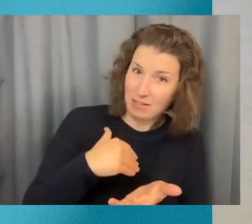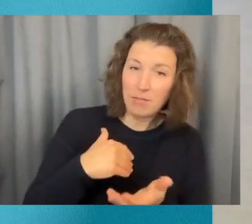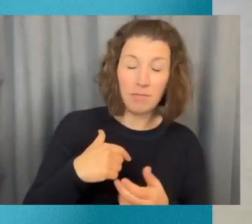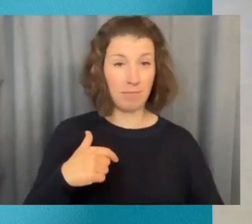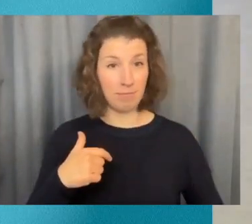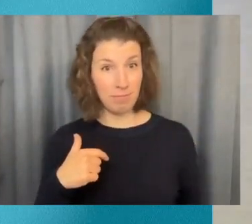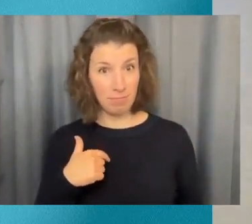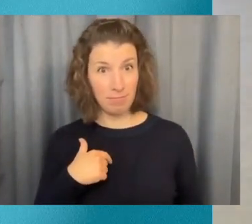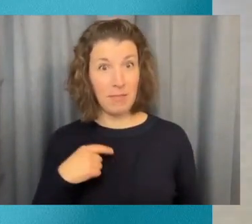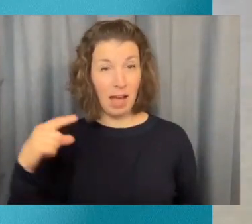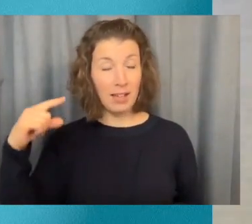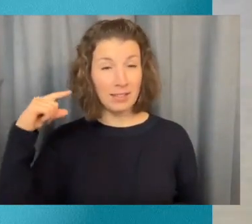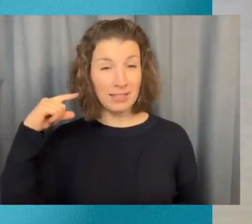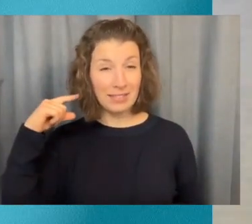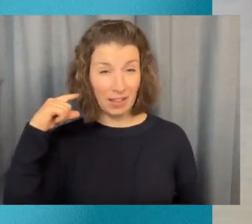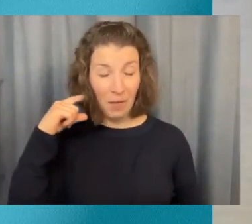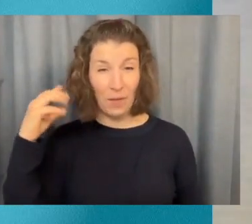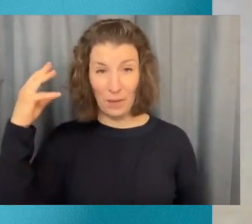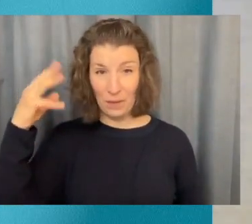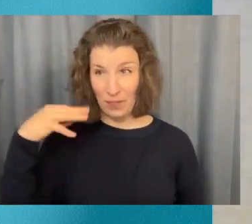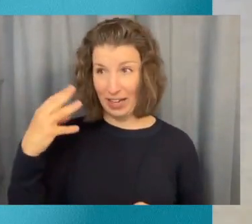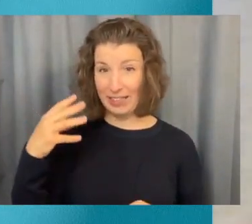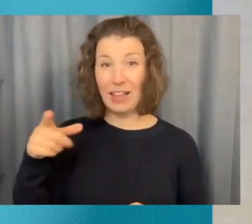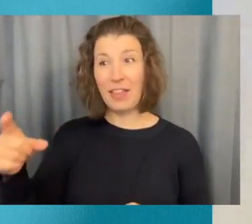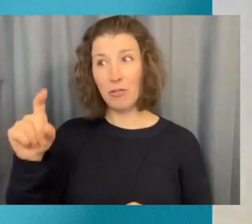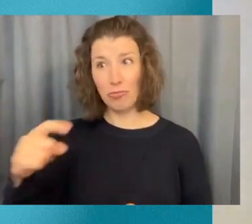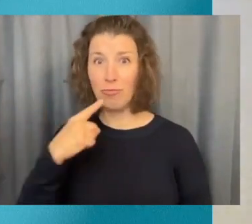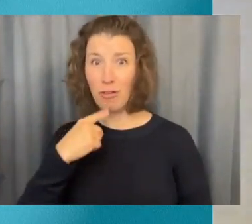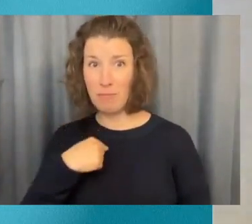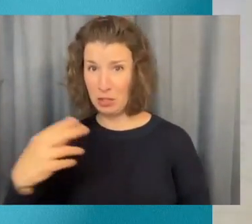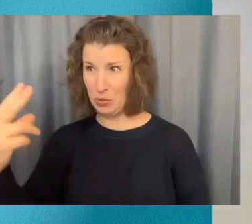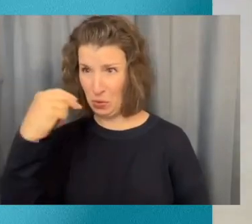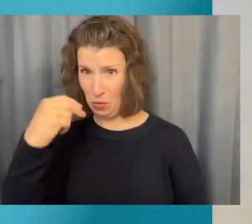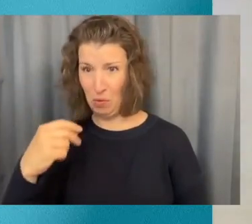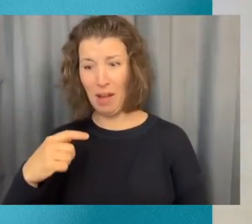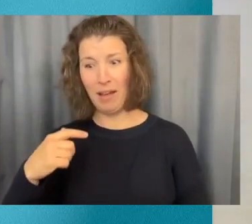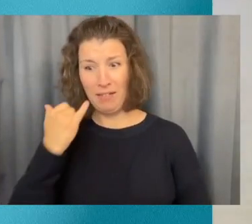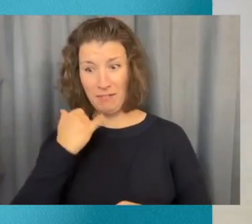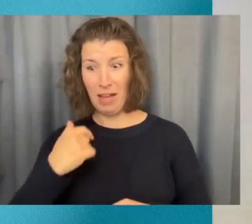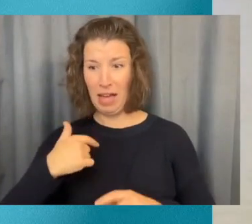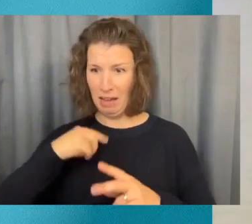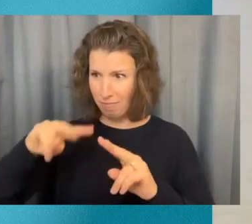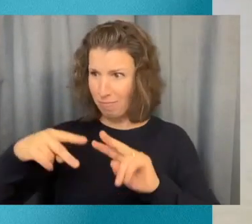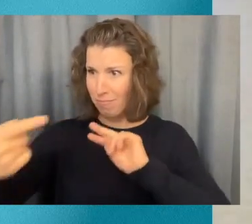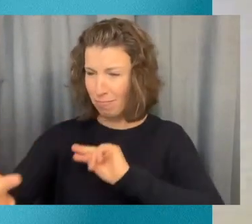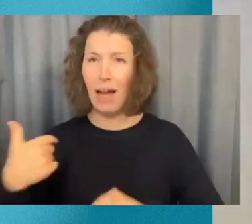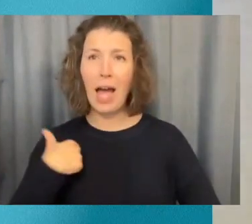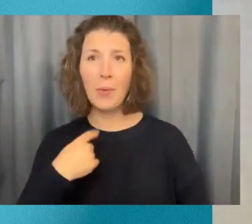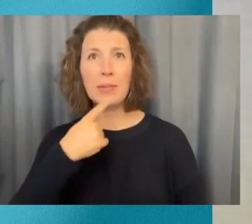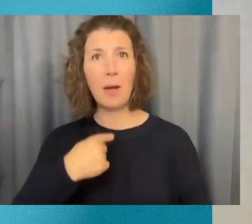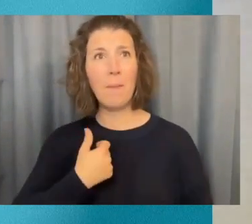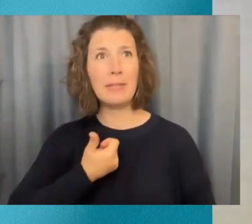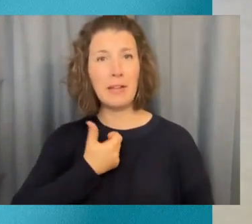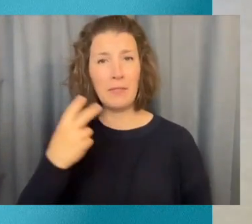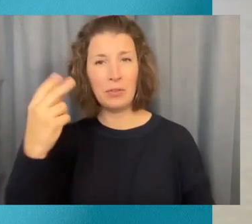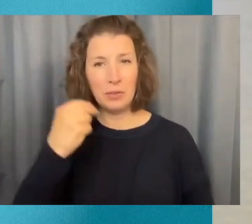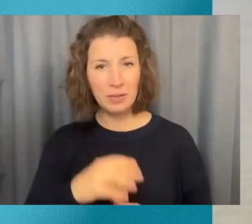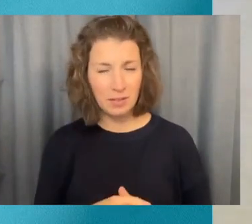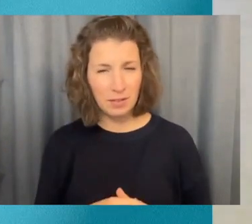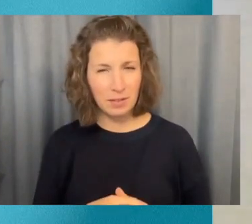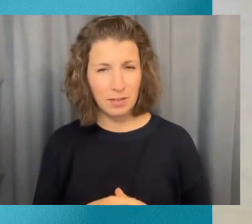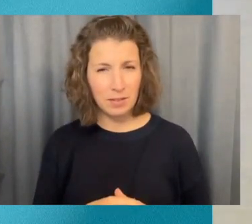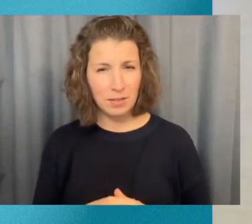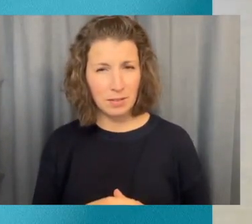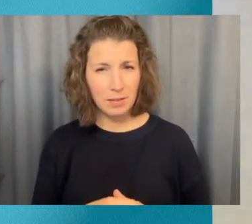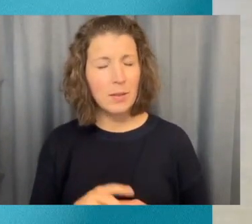in retrospect, not only should they have told me no, but I would tell myself no. And yet that goes